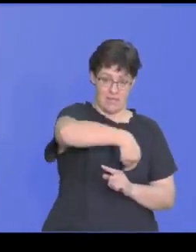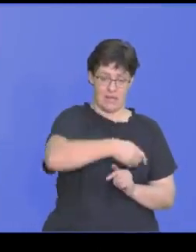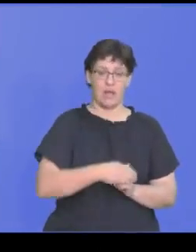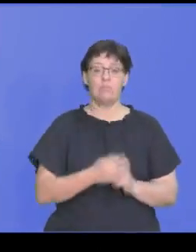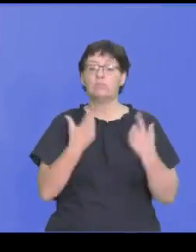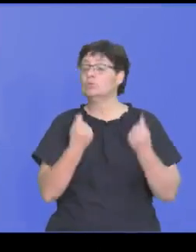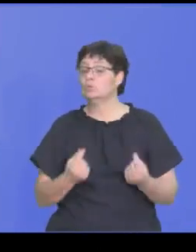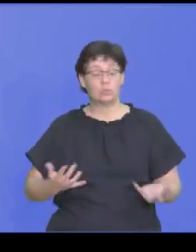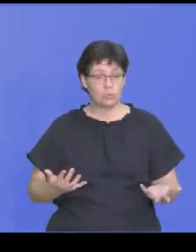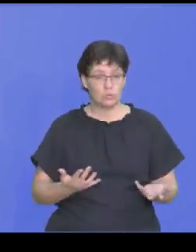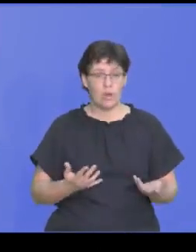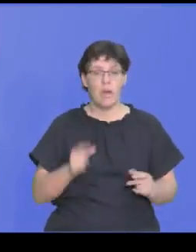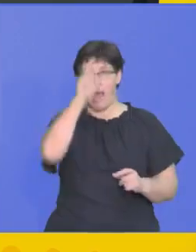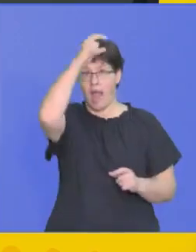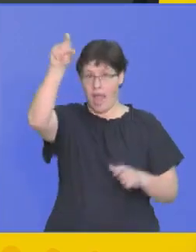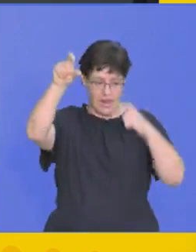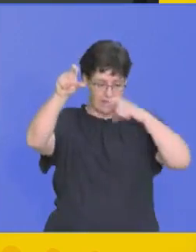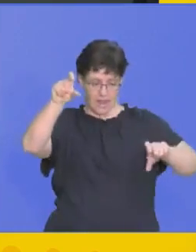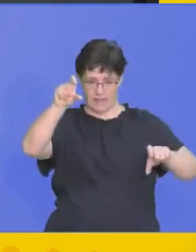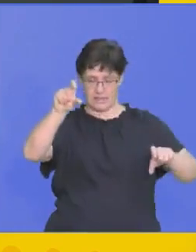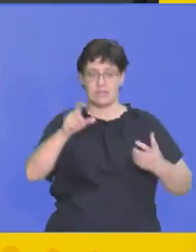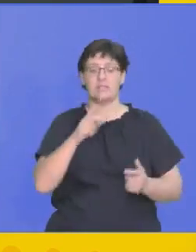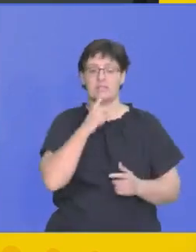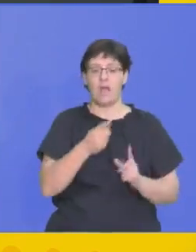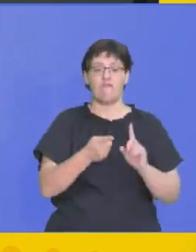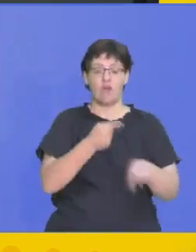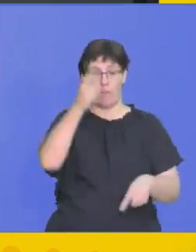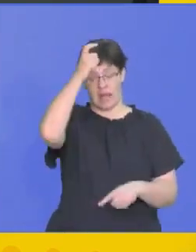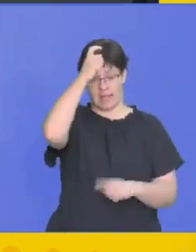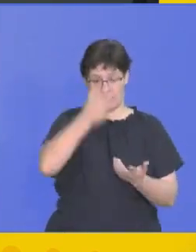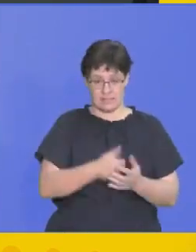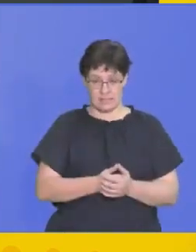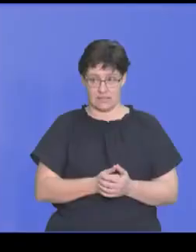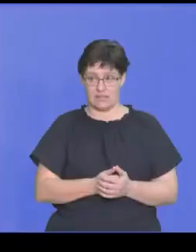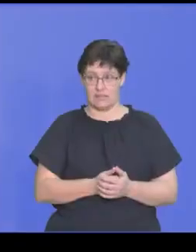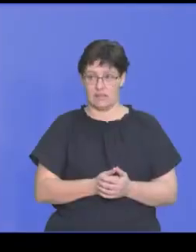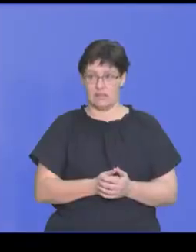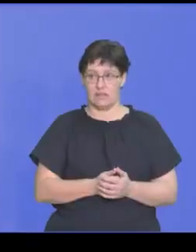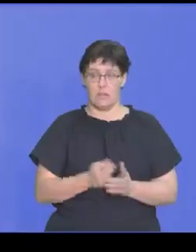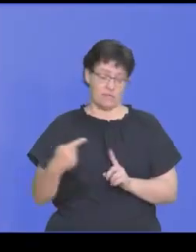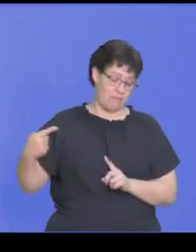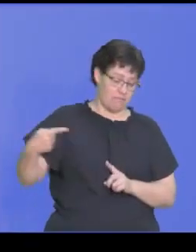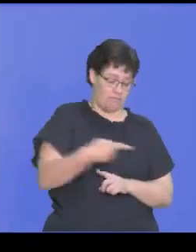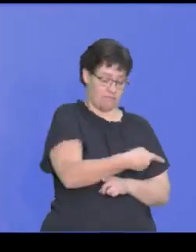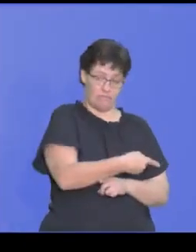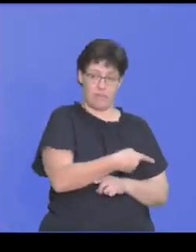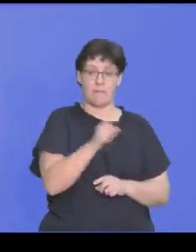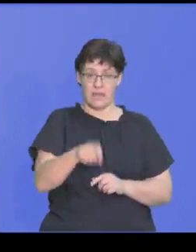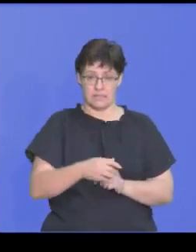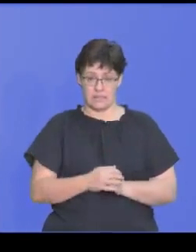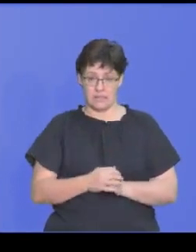Now, whenever I do this, I highlight them on your page and then say we're going from clicks. So we need to be going that